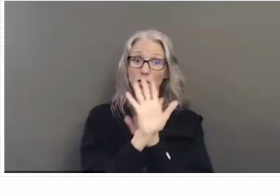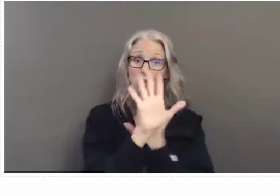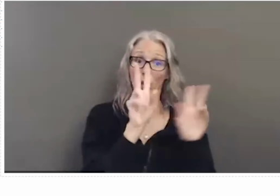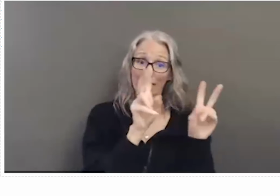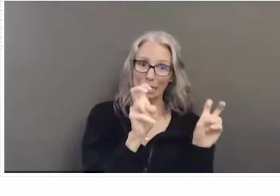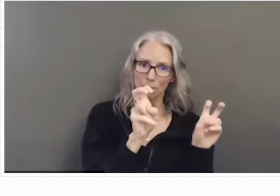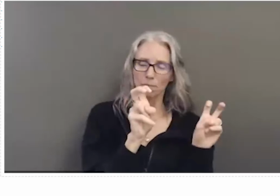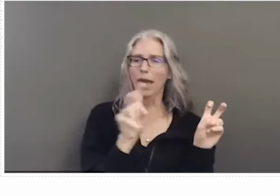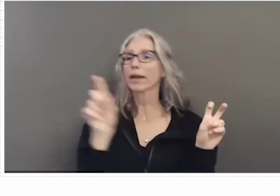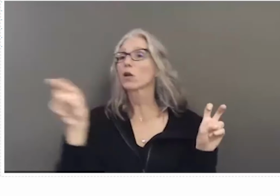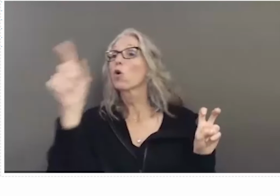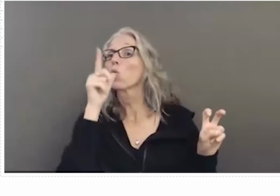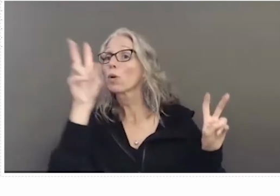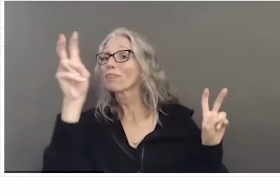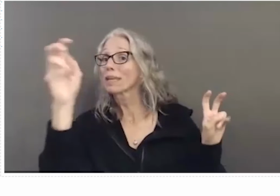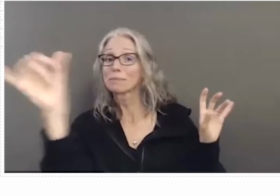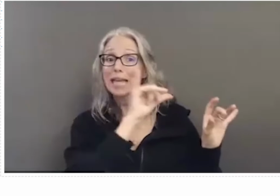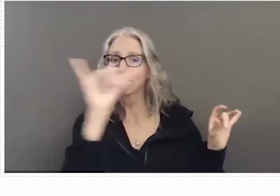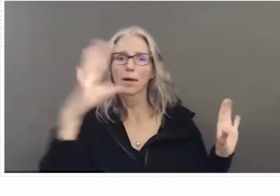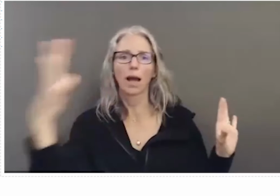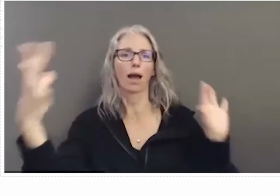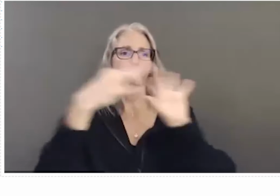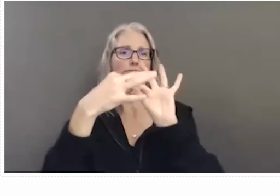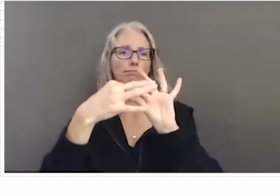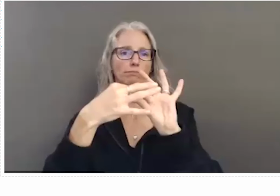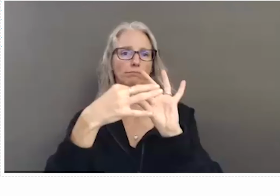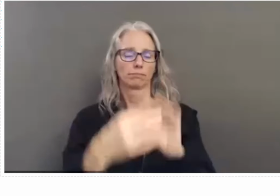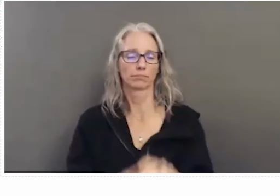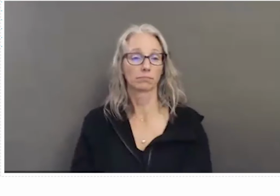Derek or Jay, you have any final thoughts?